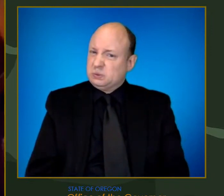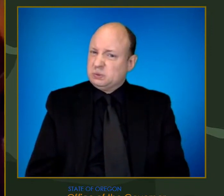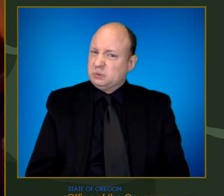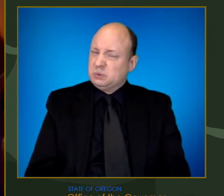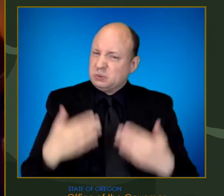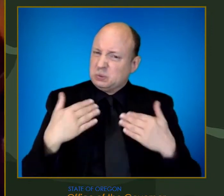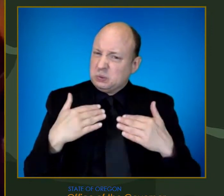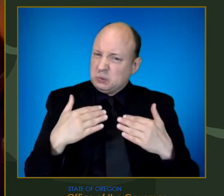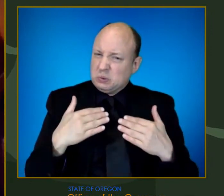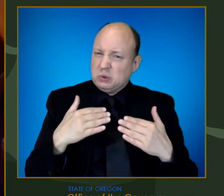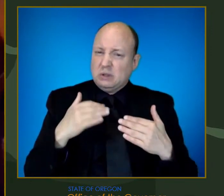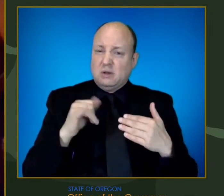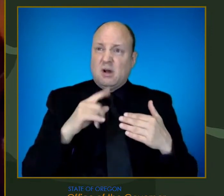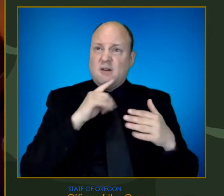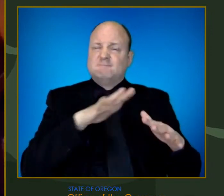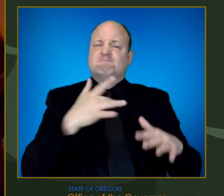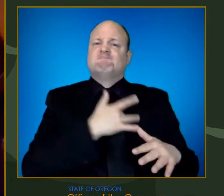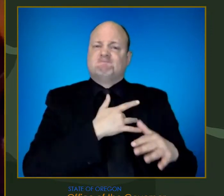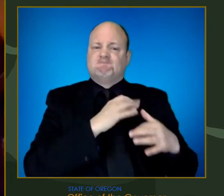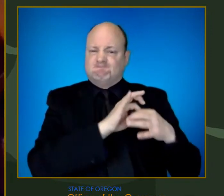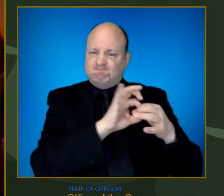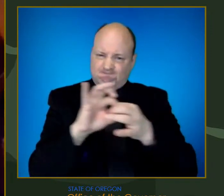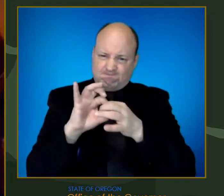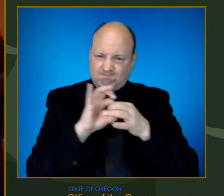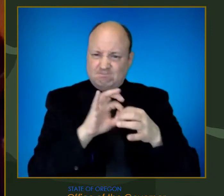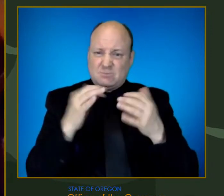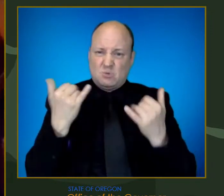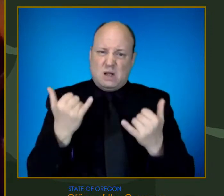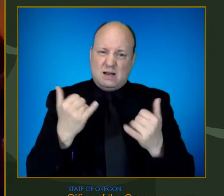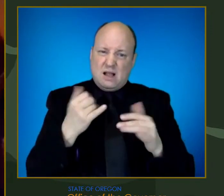year into this pandemic, every loss hurts.